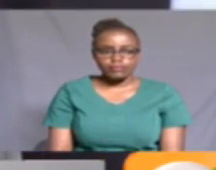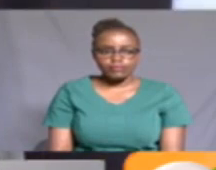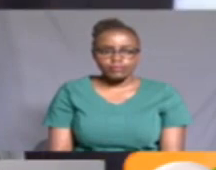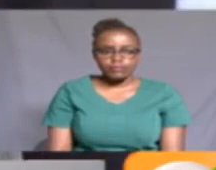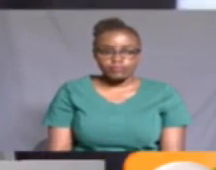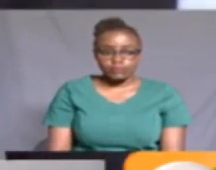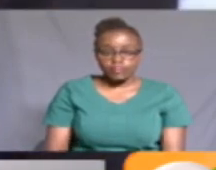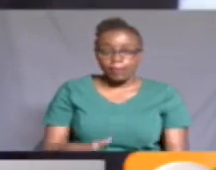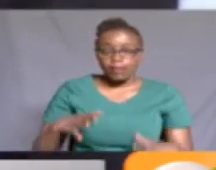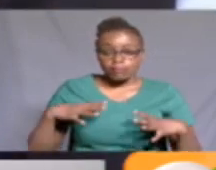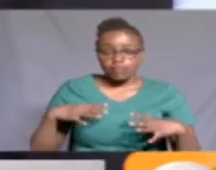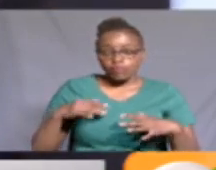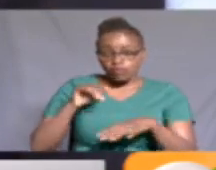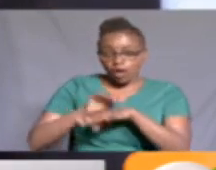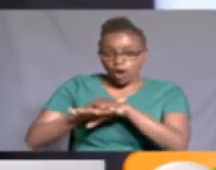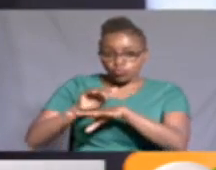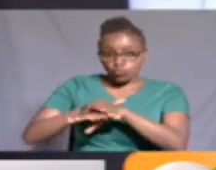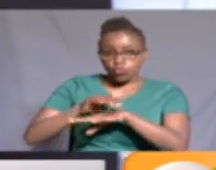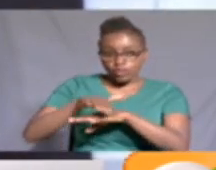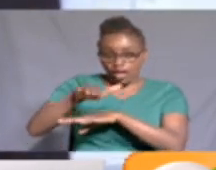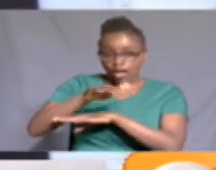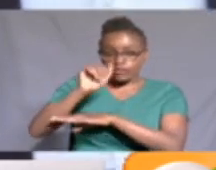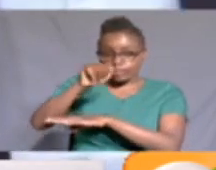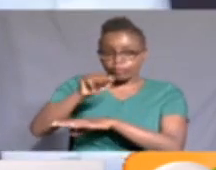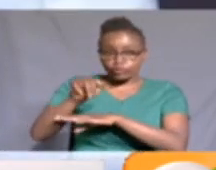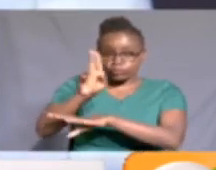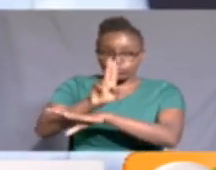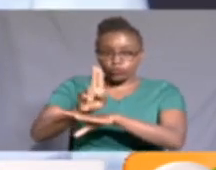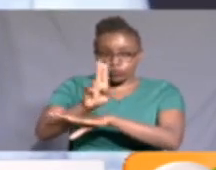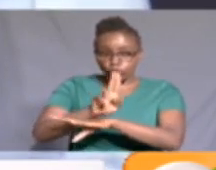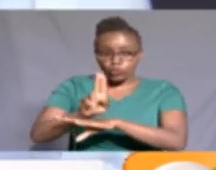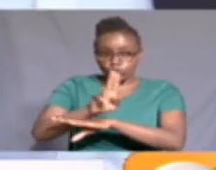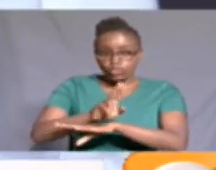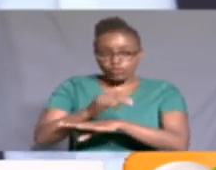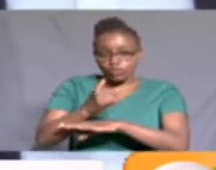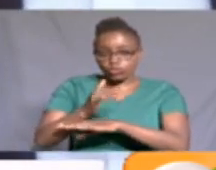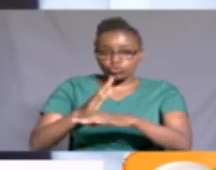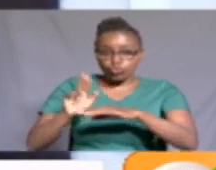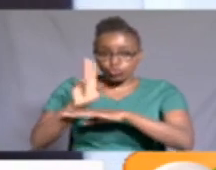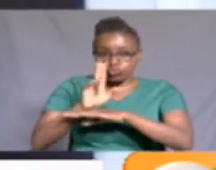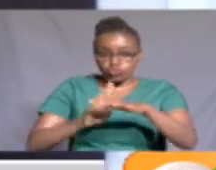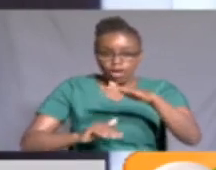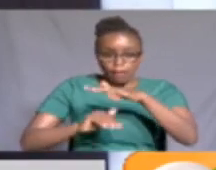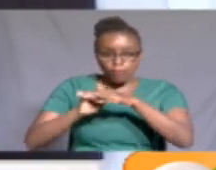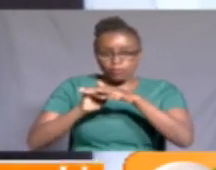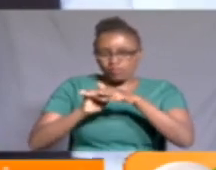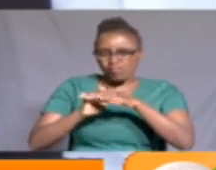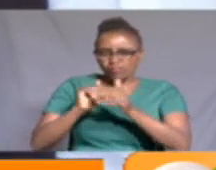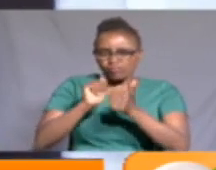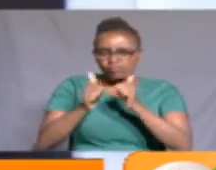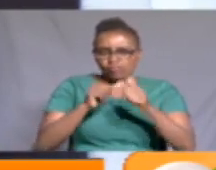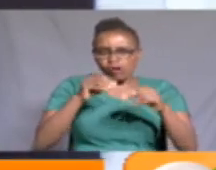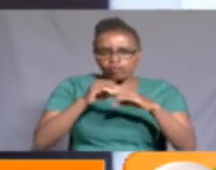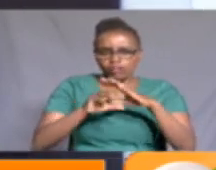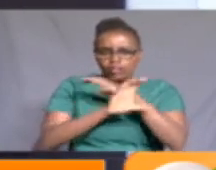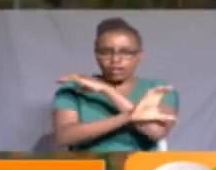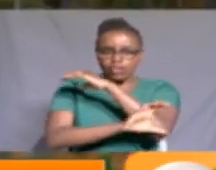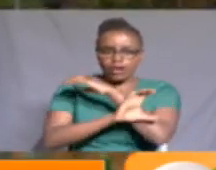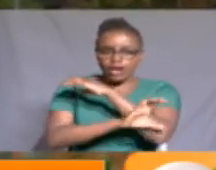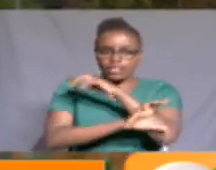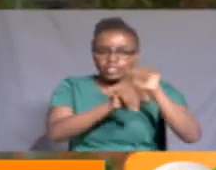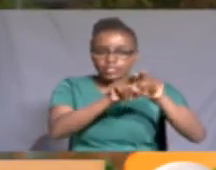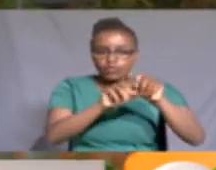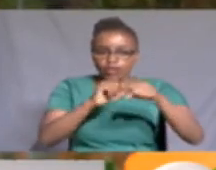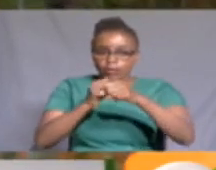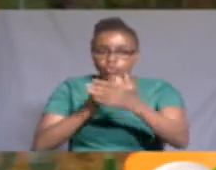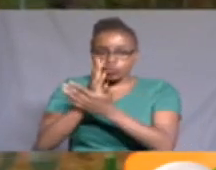I'm very proud of the facility. I think we can use it to optimize sports in this country and ensure